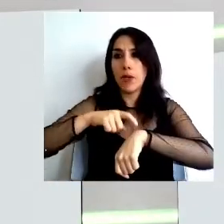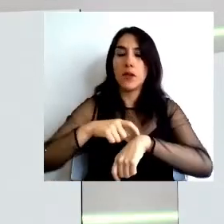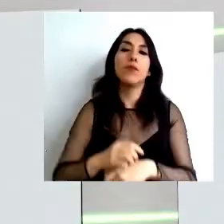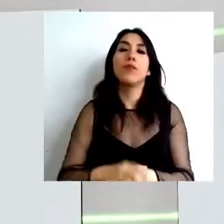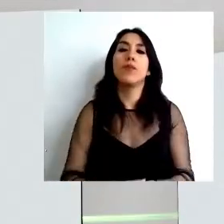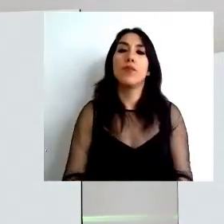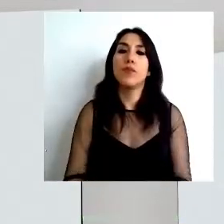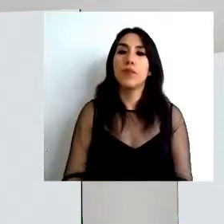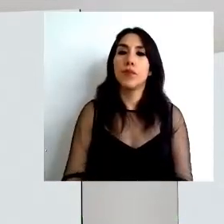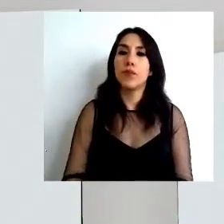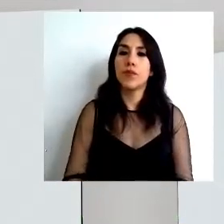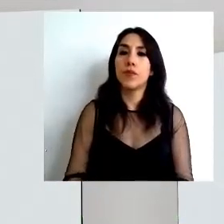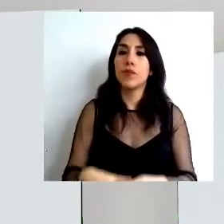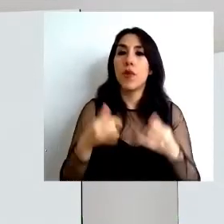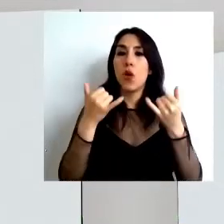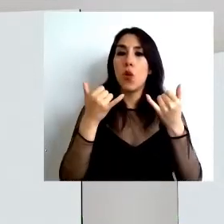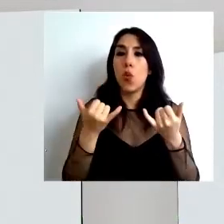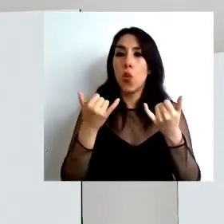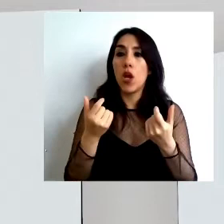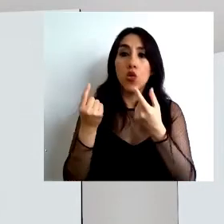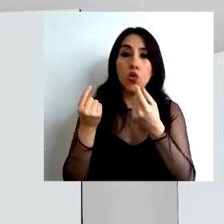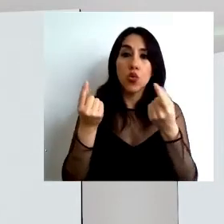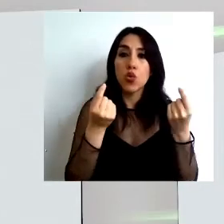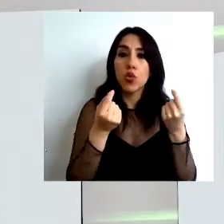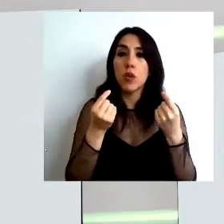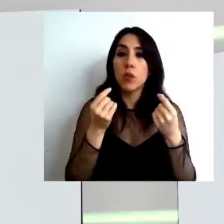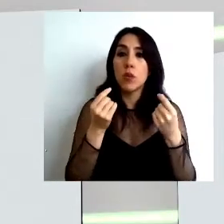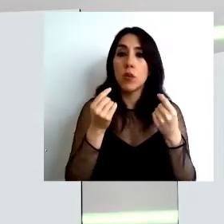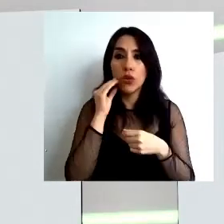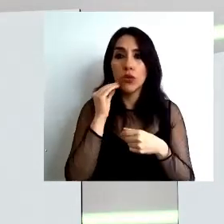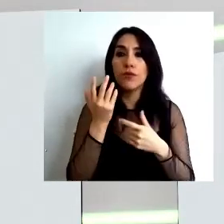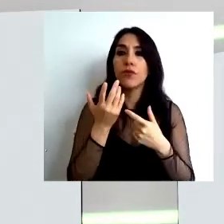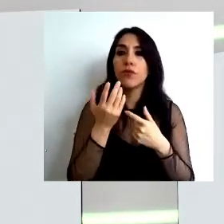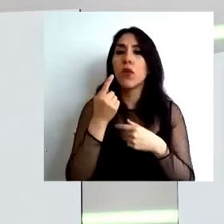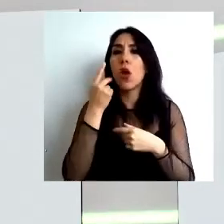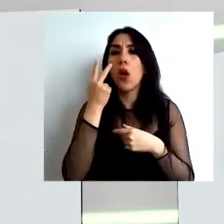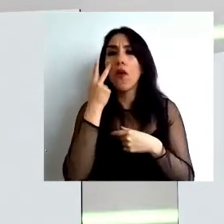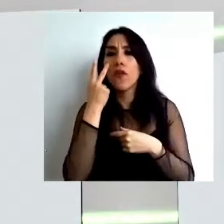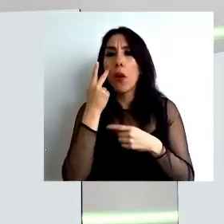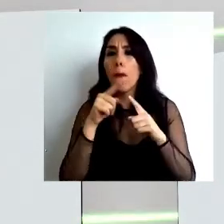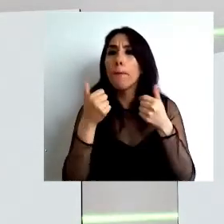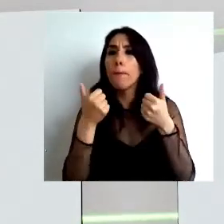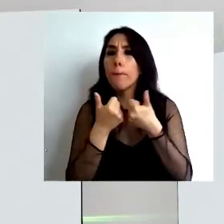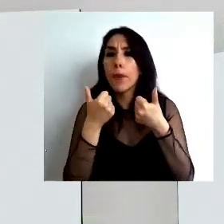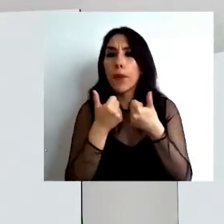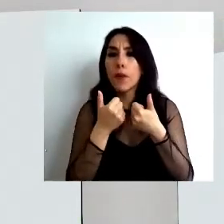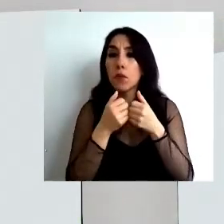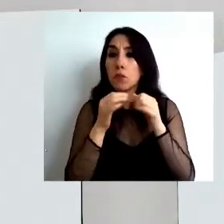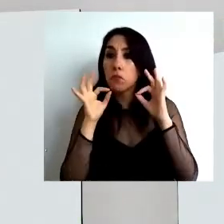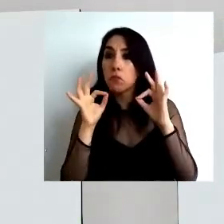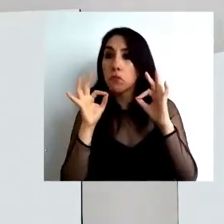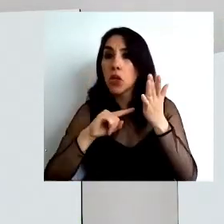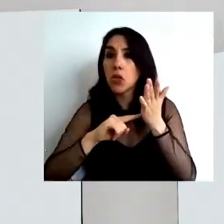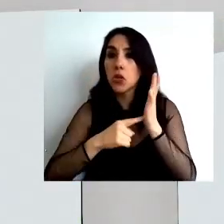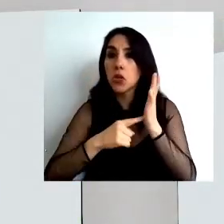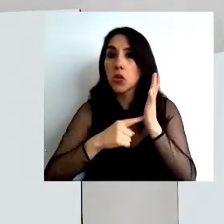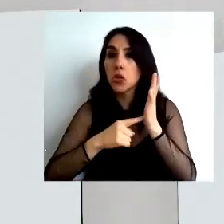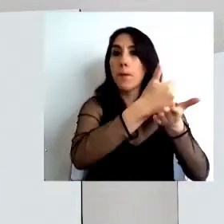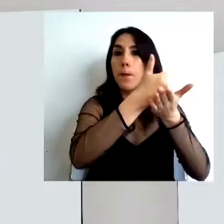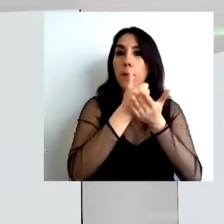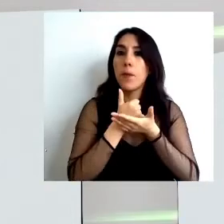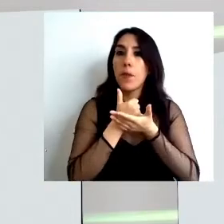works. We would love to know who's in this virtual room, who is with us. So which type of organization you